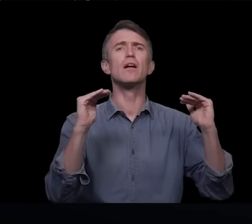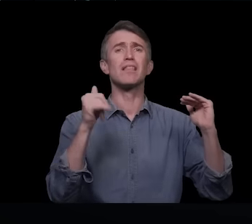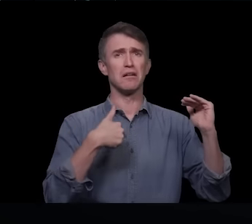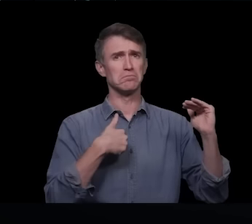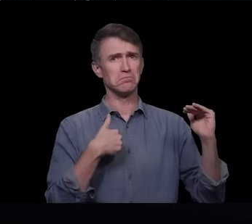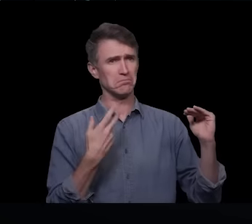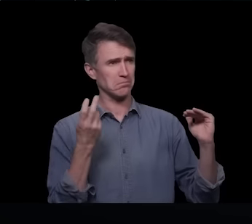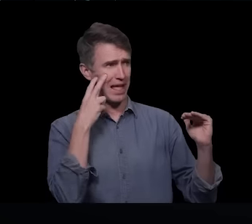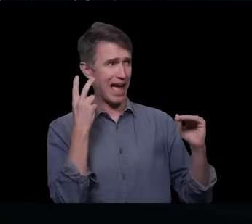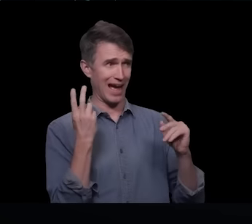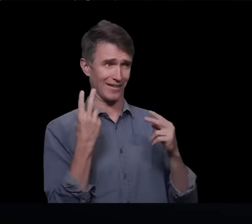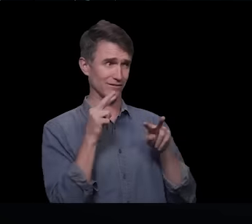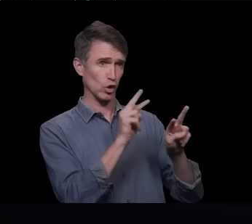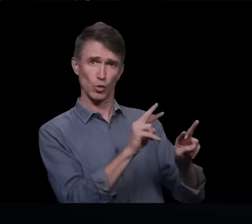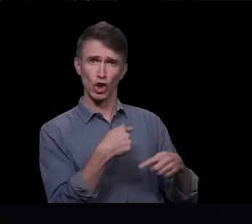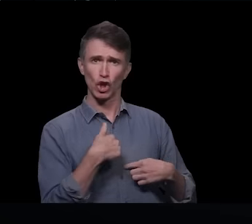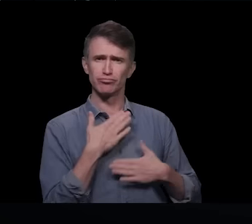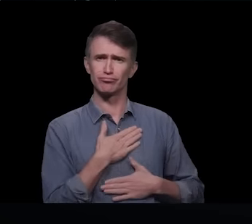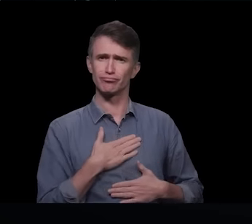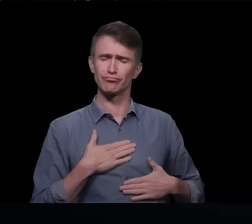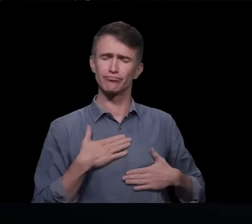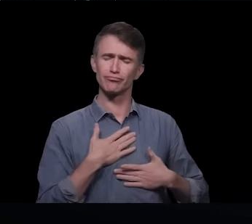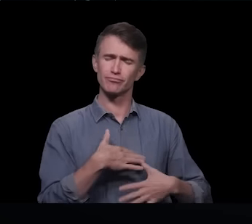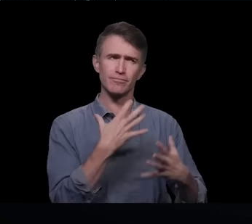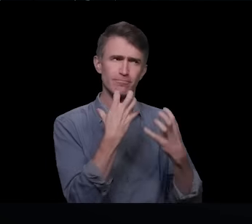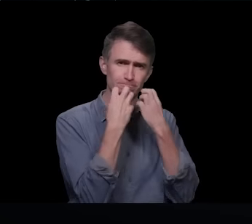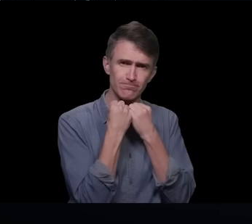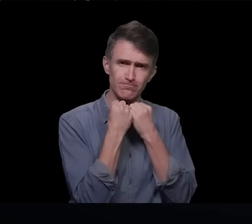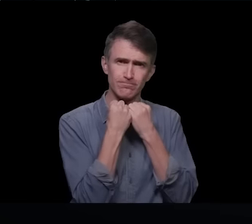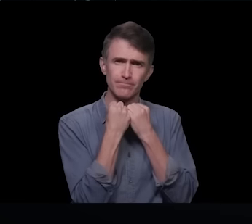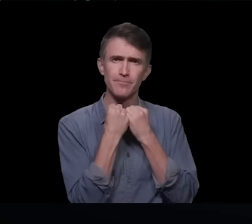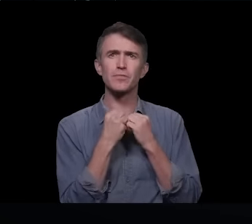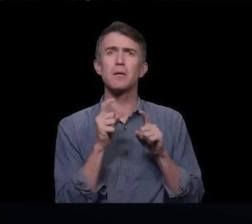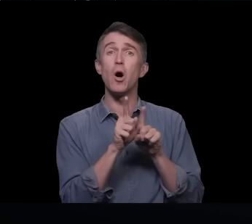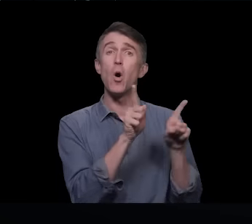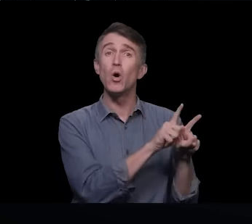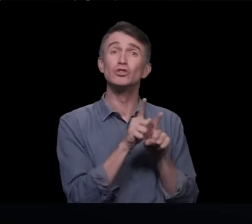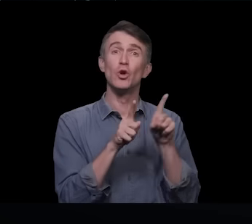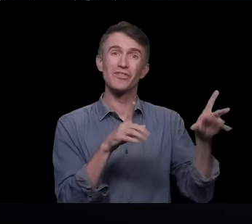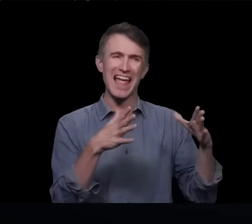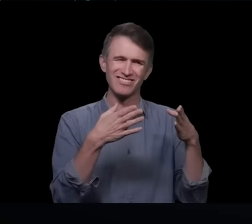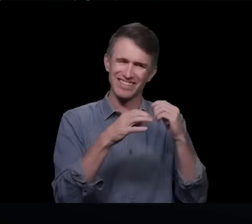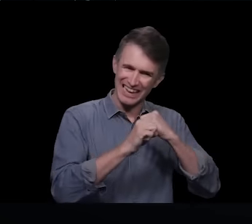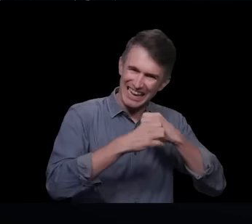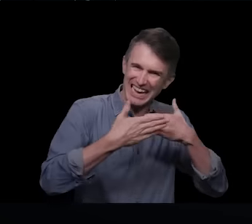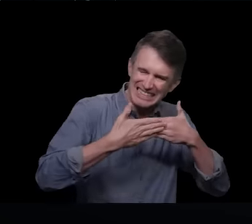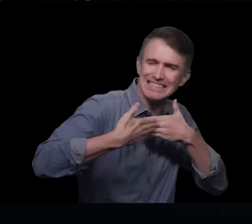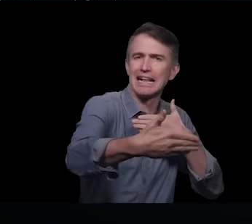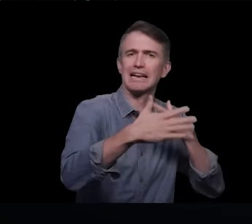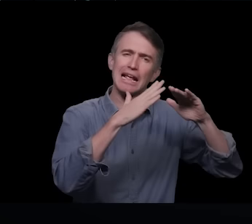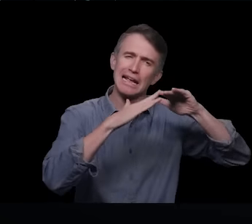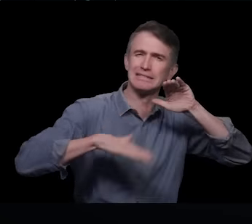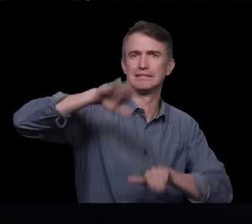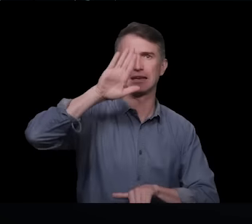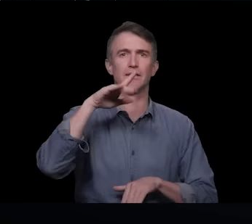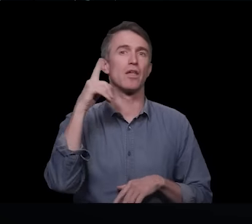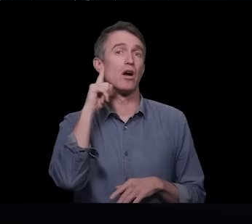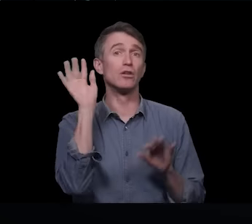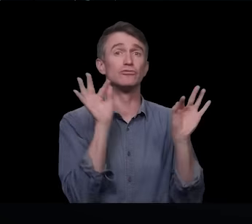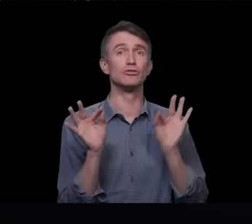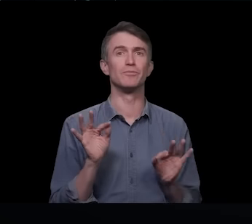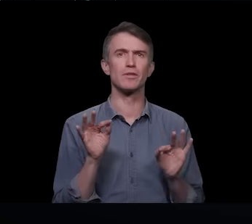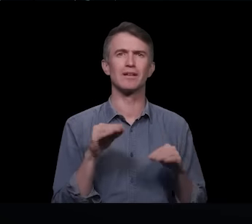that I, as a blind viewer, very much appreciate, but they also have extended